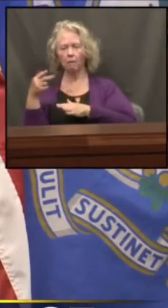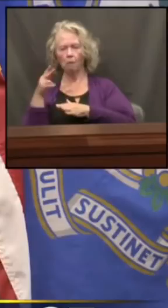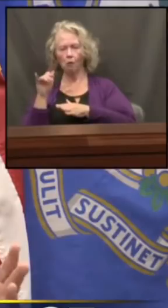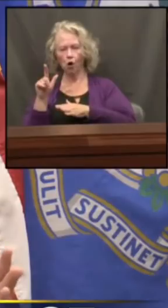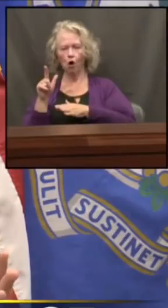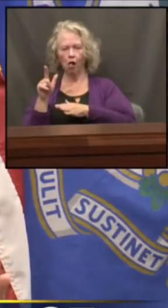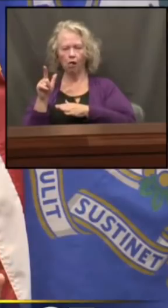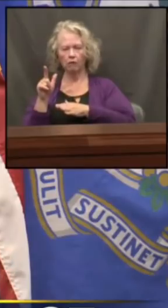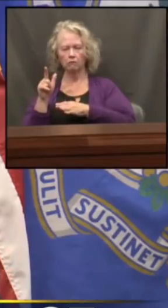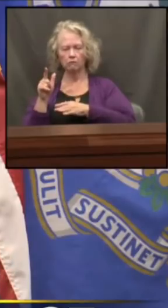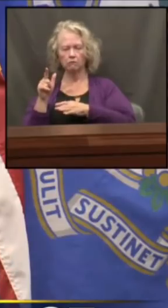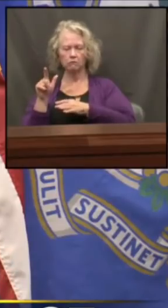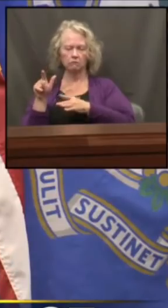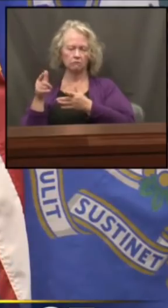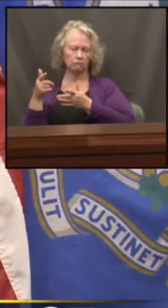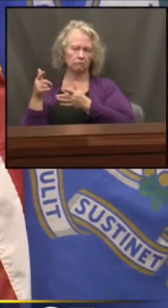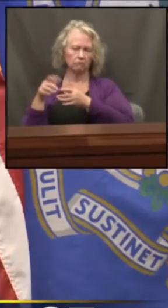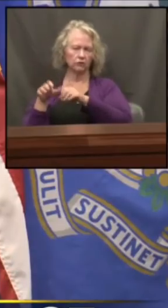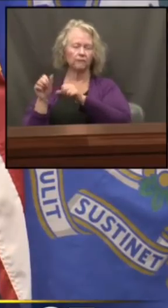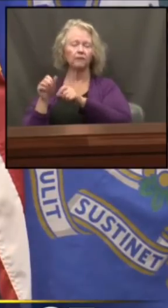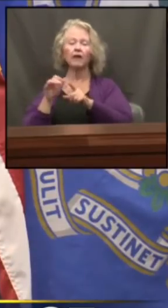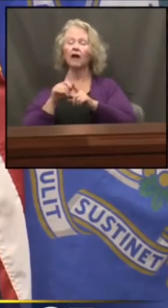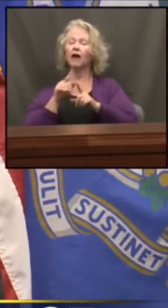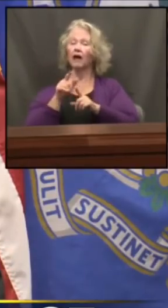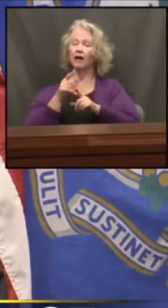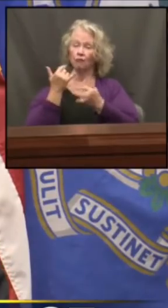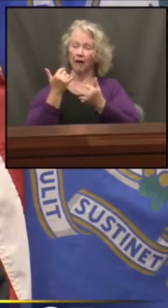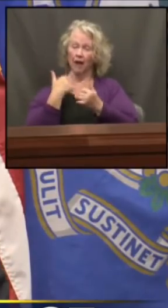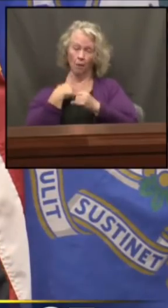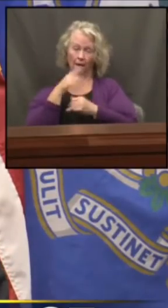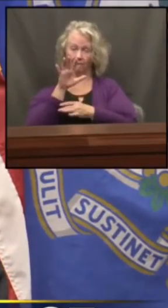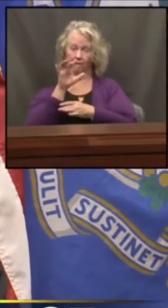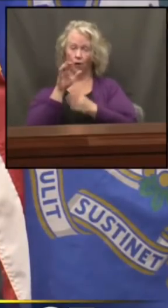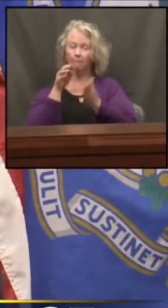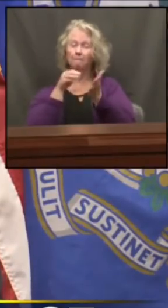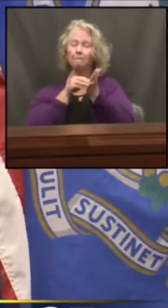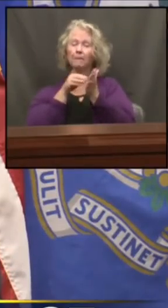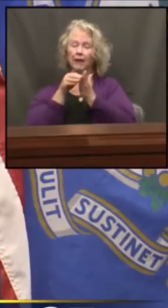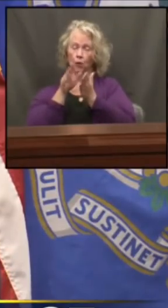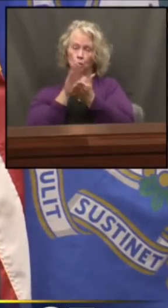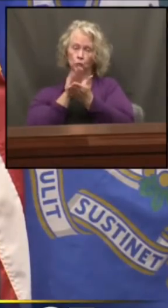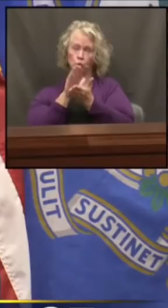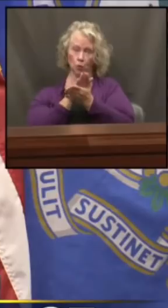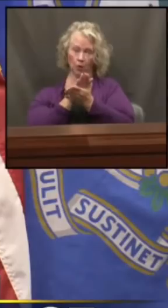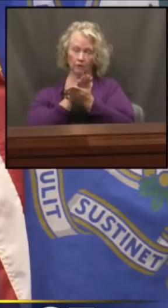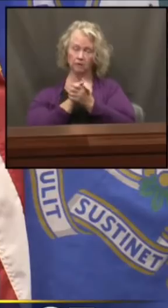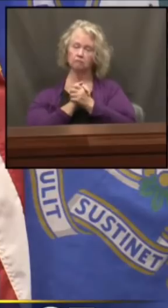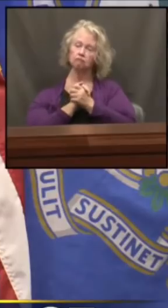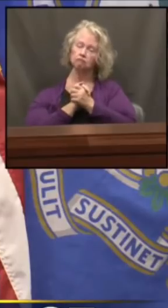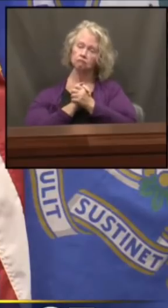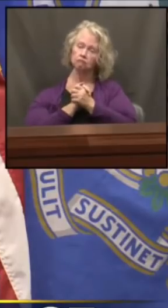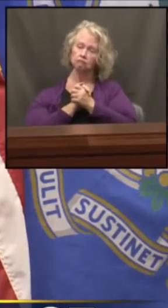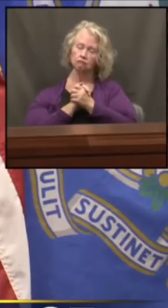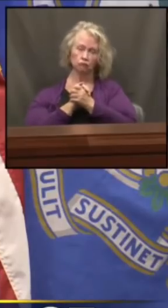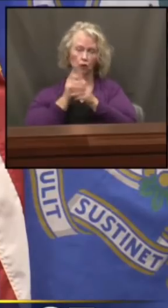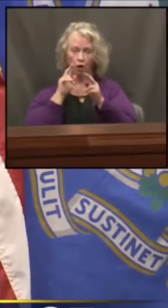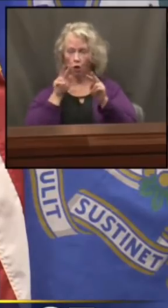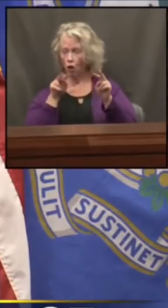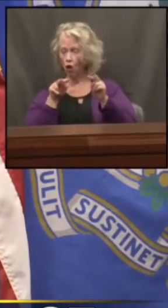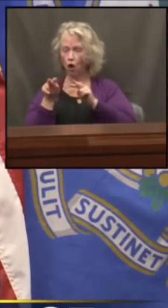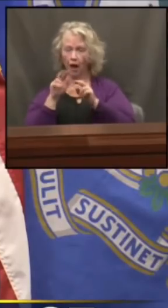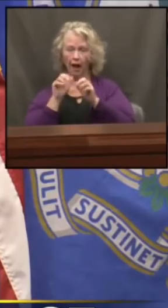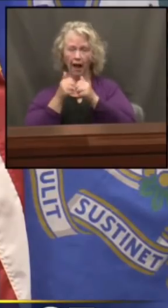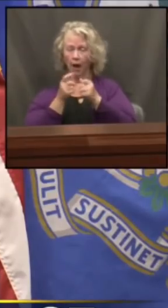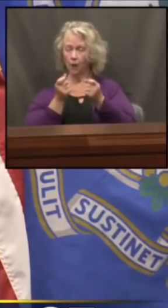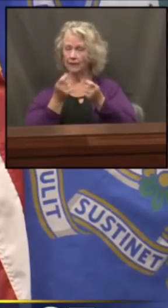all, look at the 500 million schools you've got right now. Give us your best analysis of how that money is going to be spent. I want